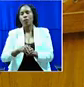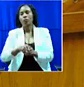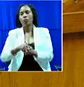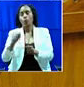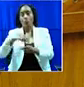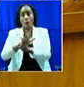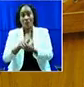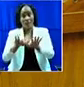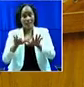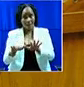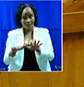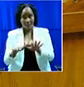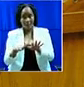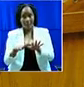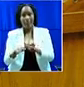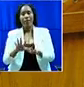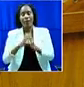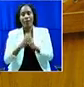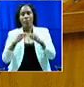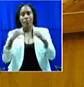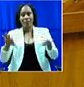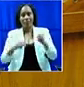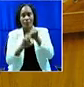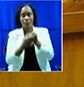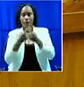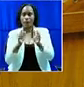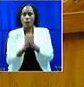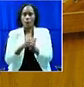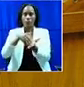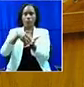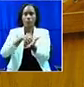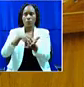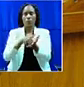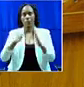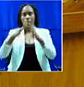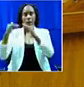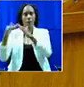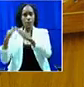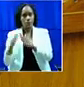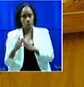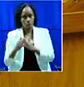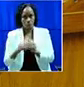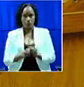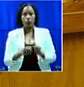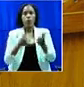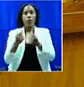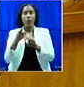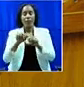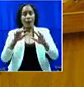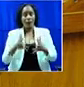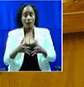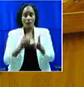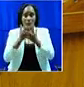and expanding support for vulnerable households. We aim to do this primarily through a